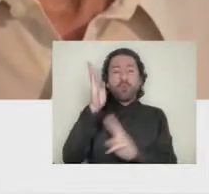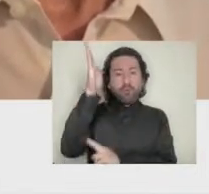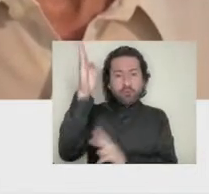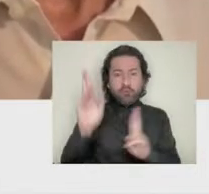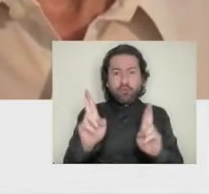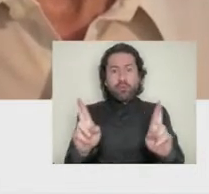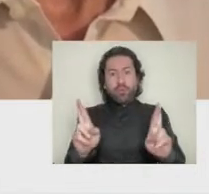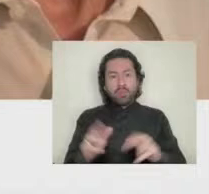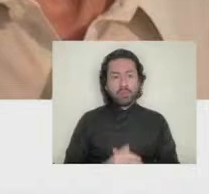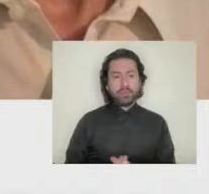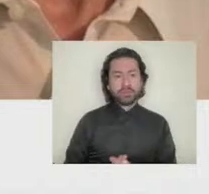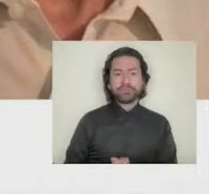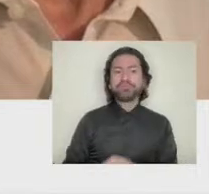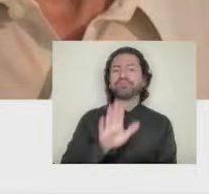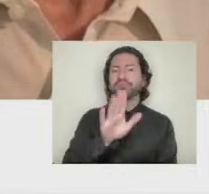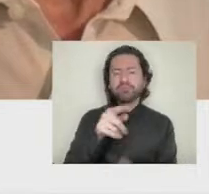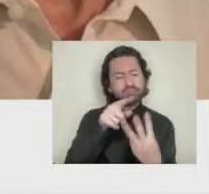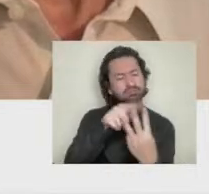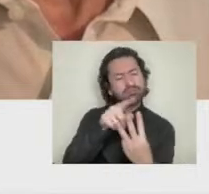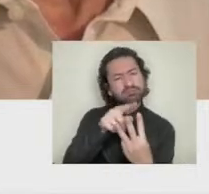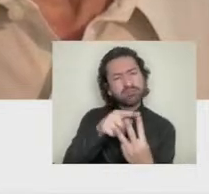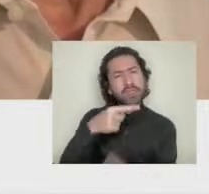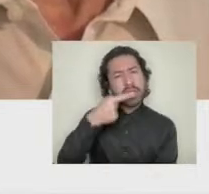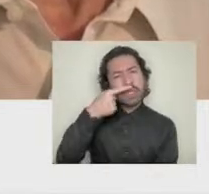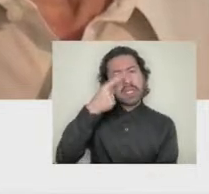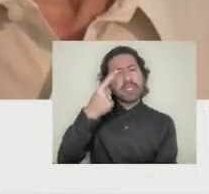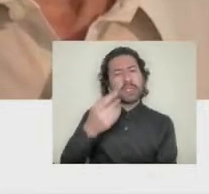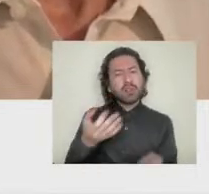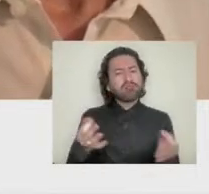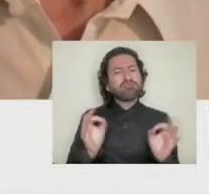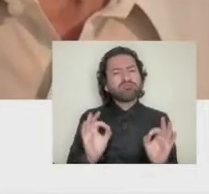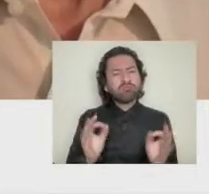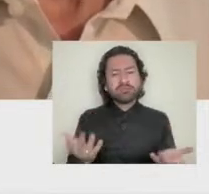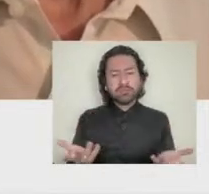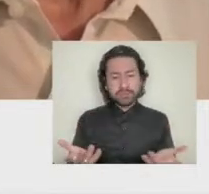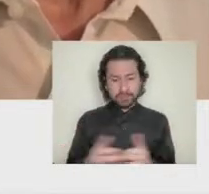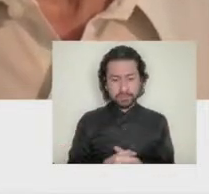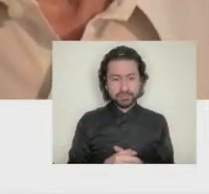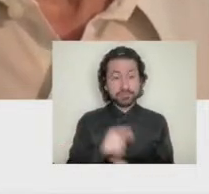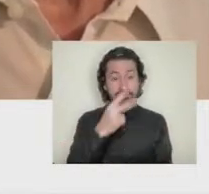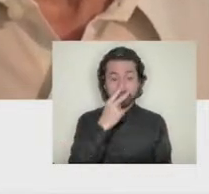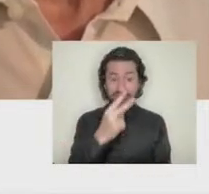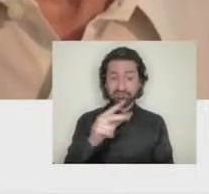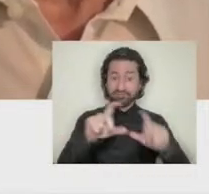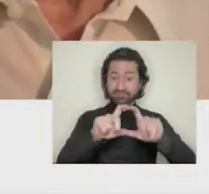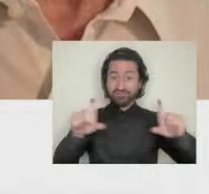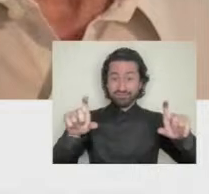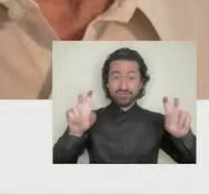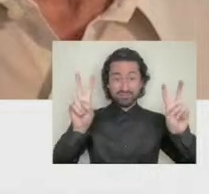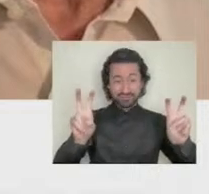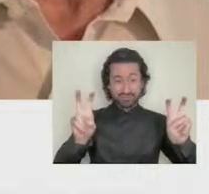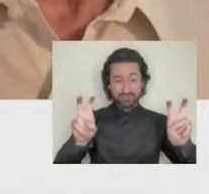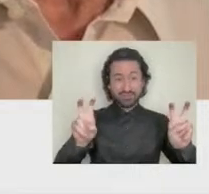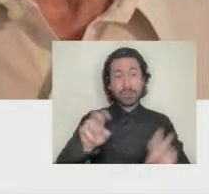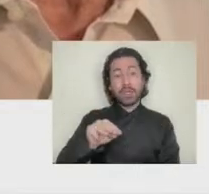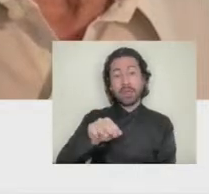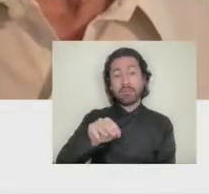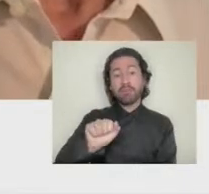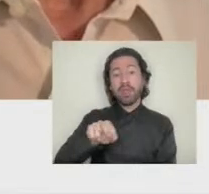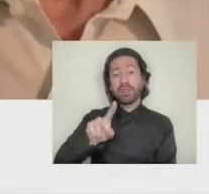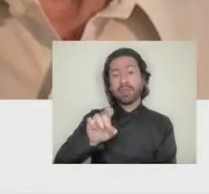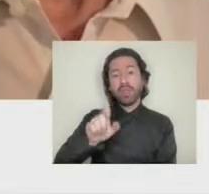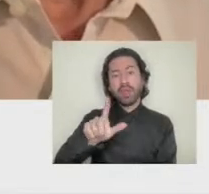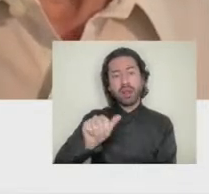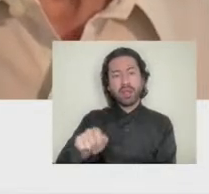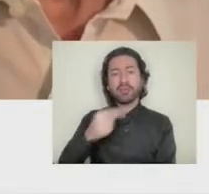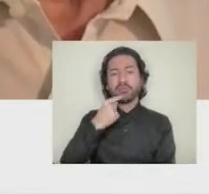Dignity. We quoted Nelson Mandela, overcoming poverty is not a gesture of charity,